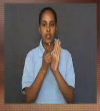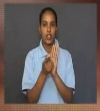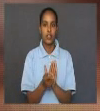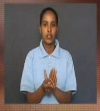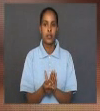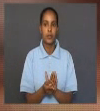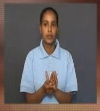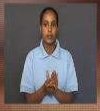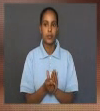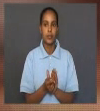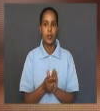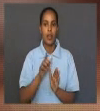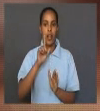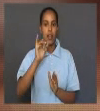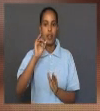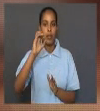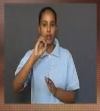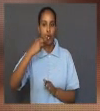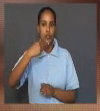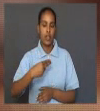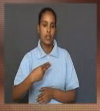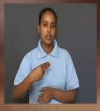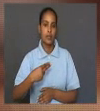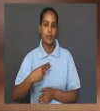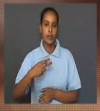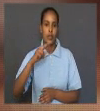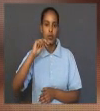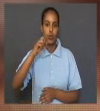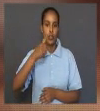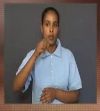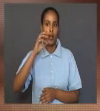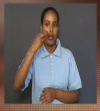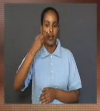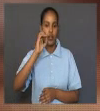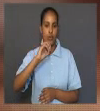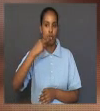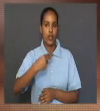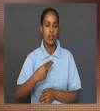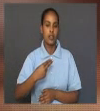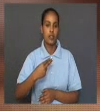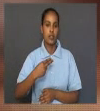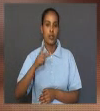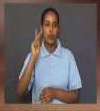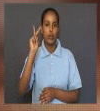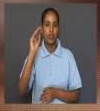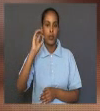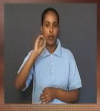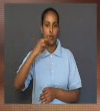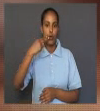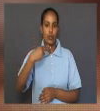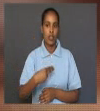as lithium hydroxide, sodium hydroxide,